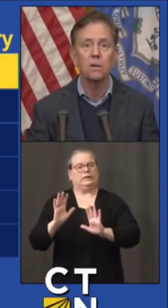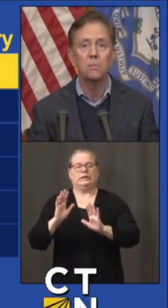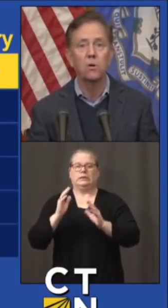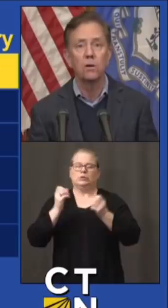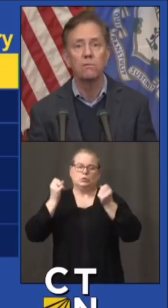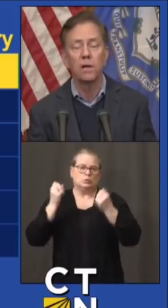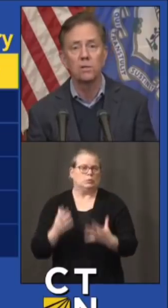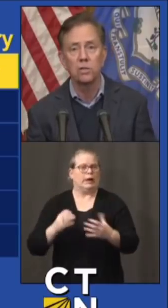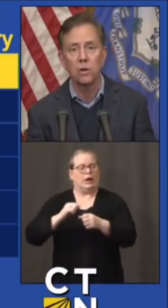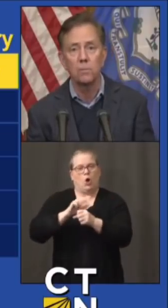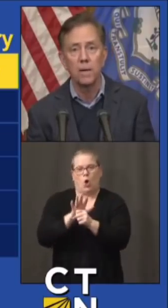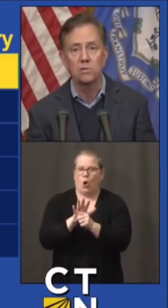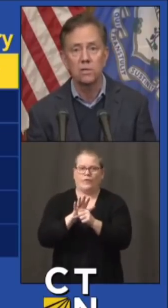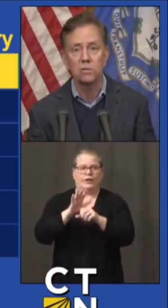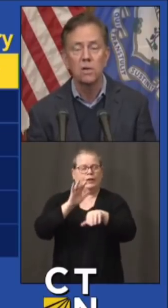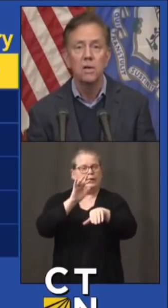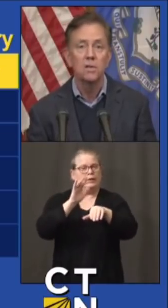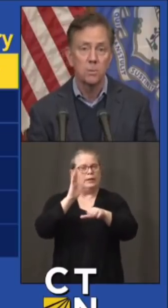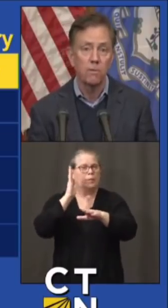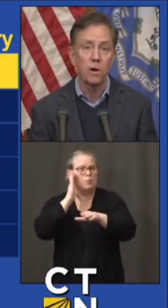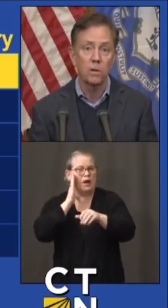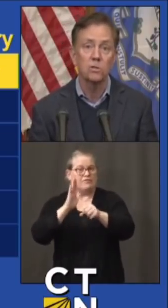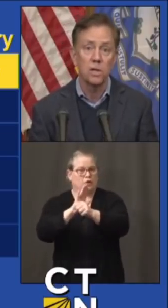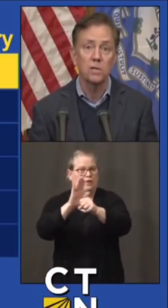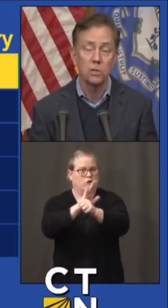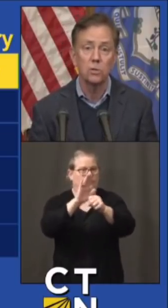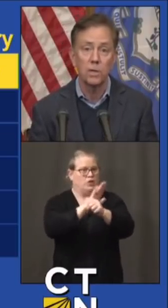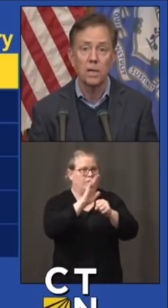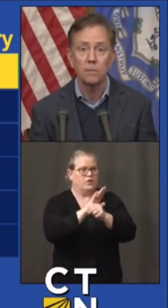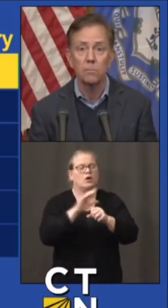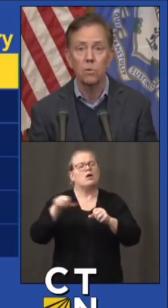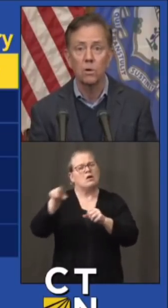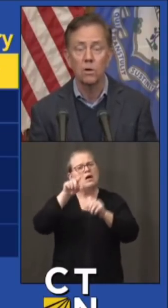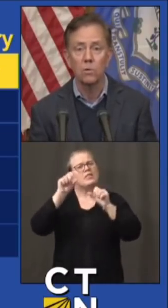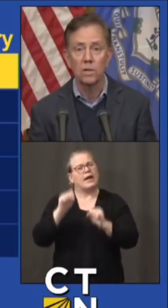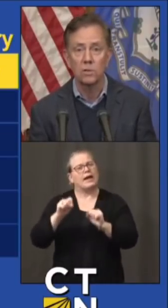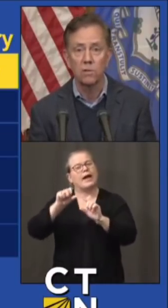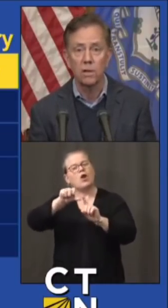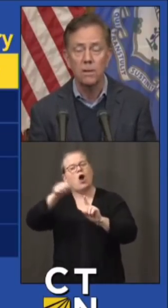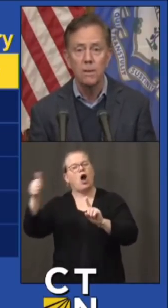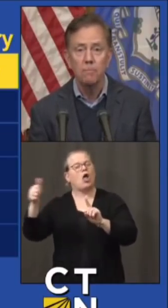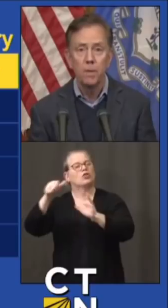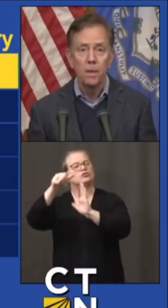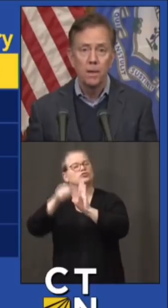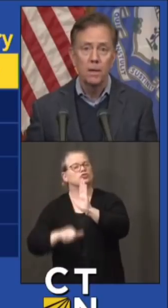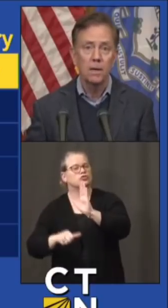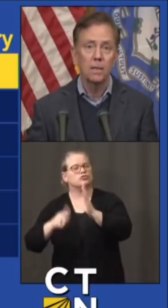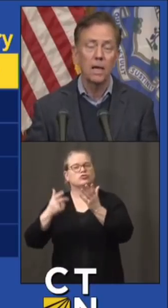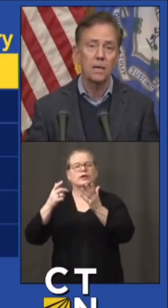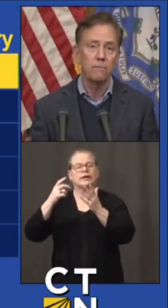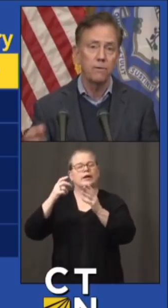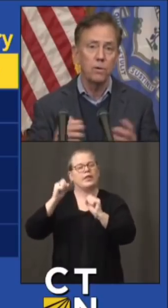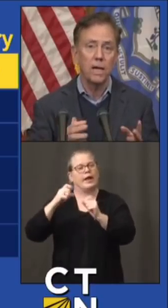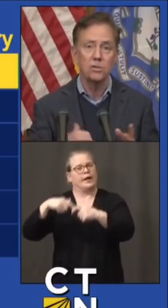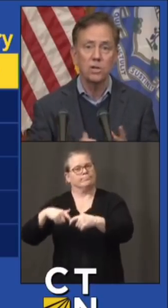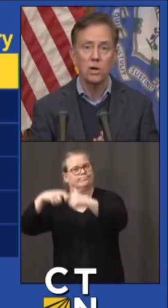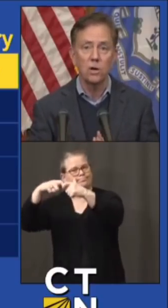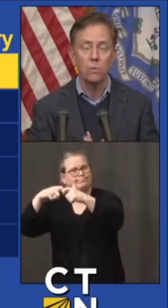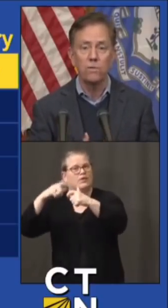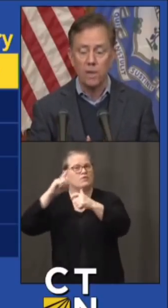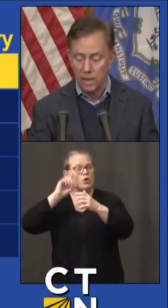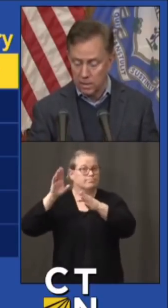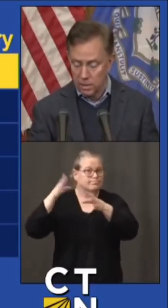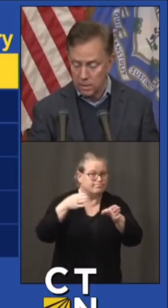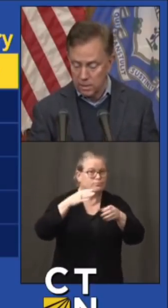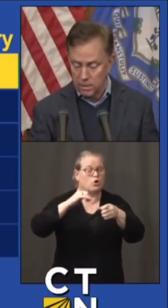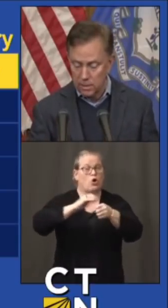of that on a voluntary basis. Some of our other states are doing that more aggressively. Like a few days ago,